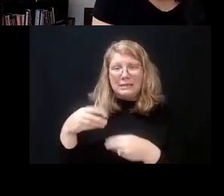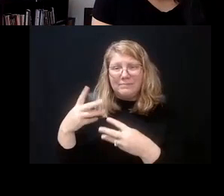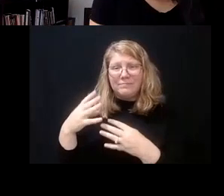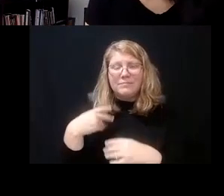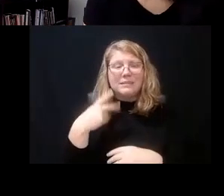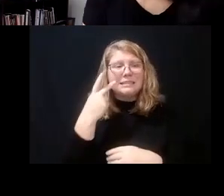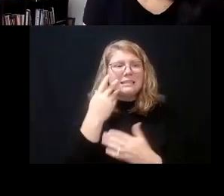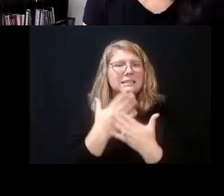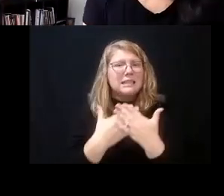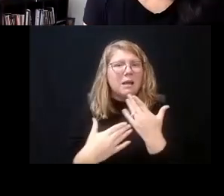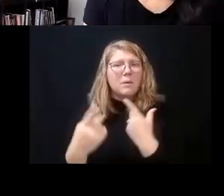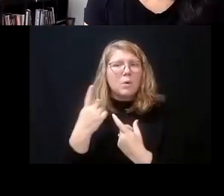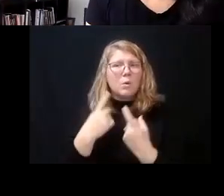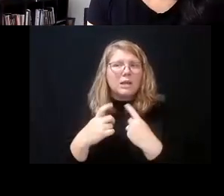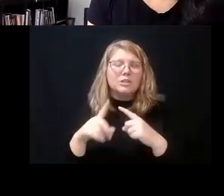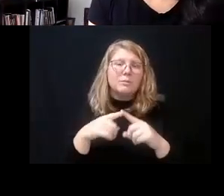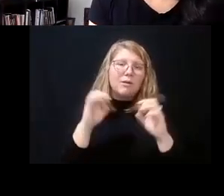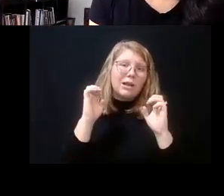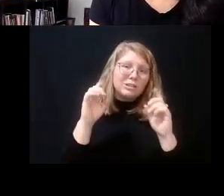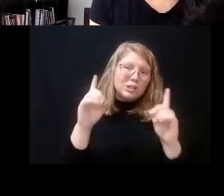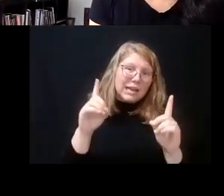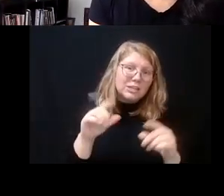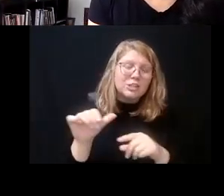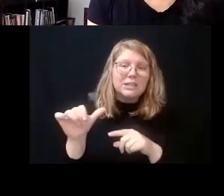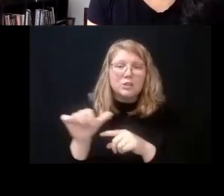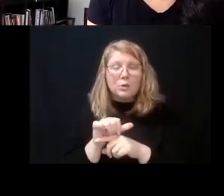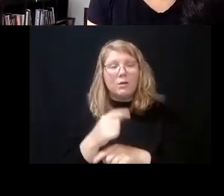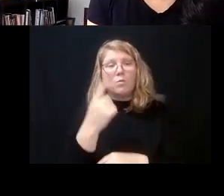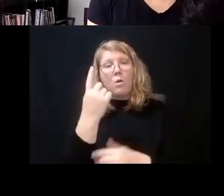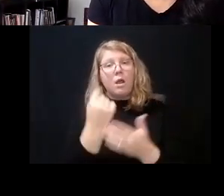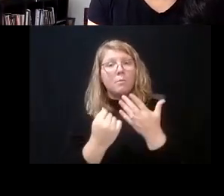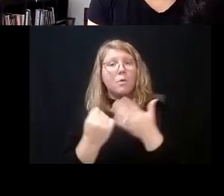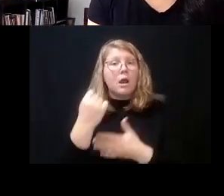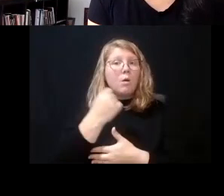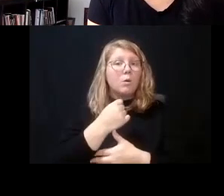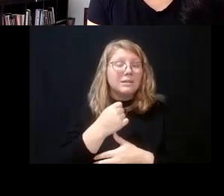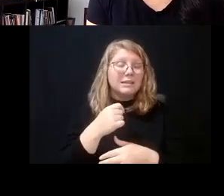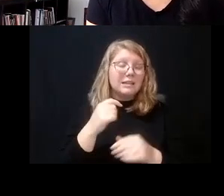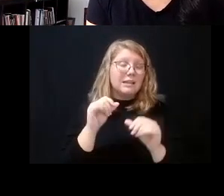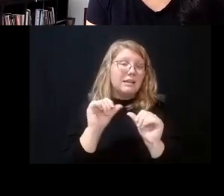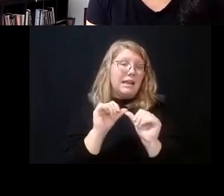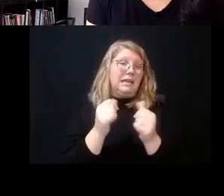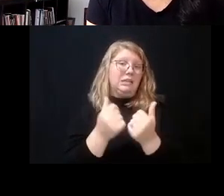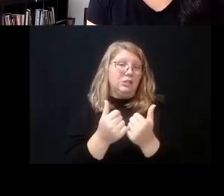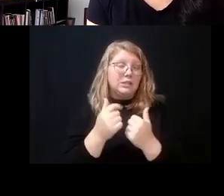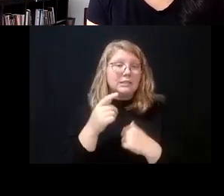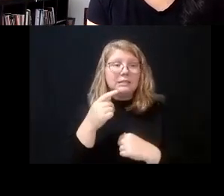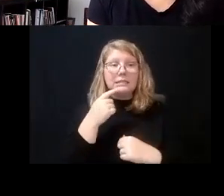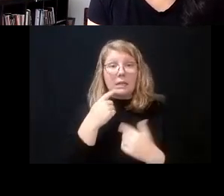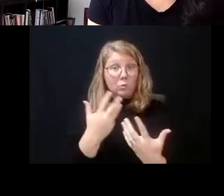about education and training. One of the priorities that the agency made was to make sure each staff person has a training